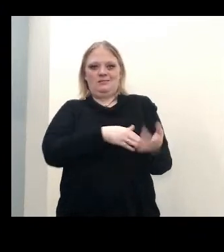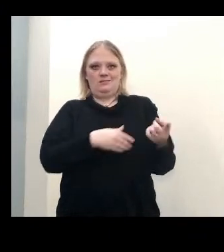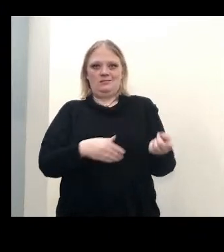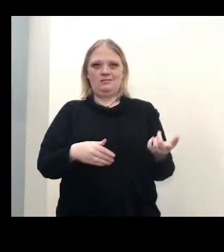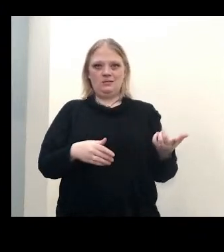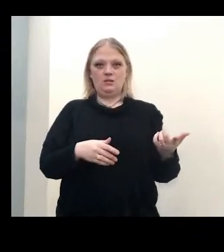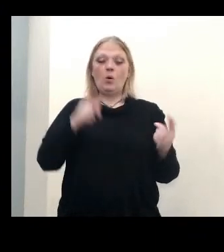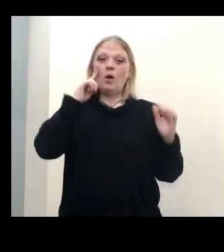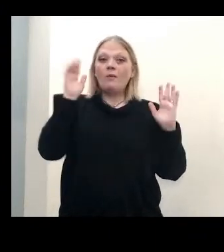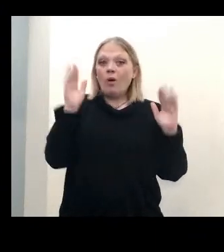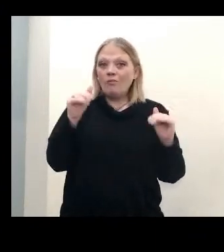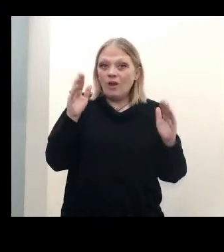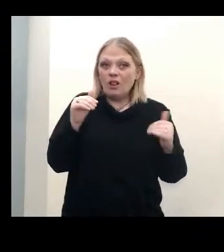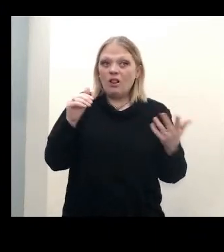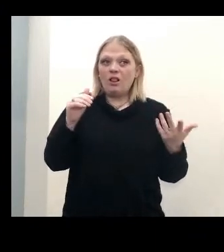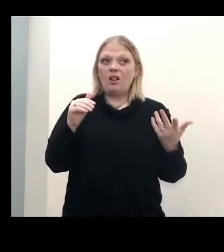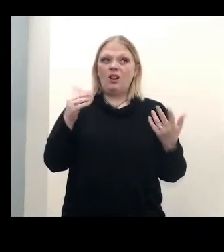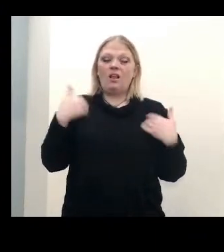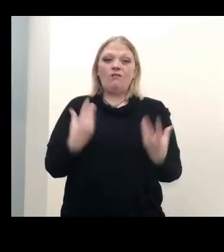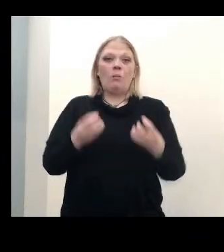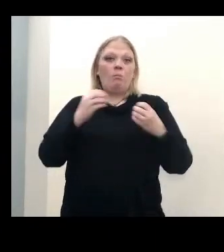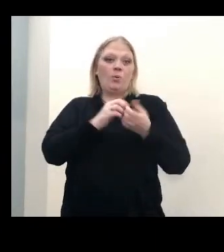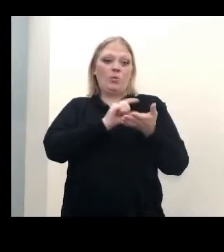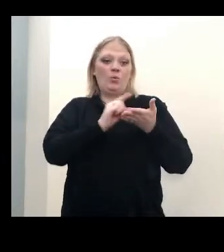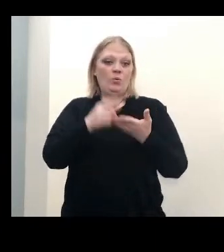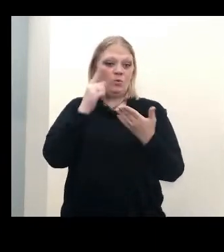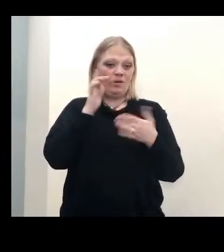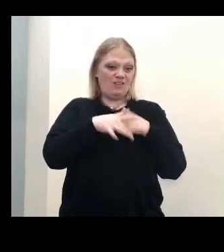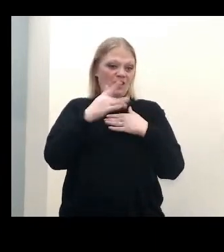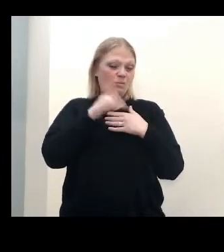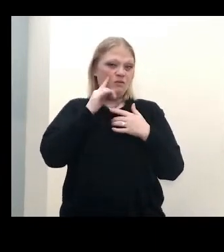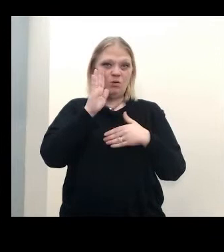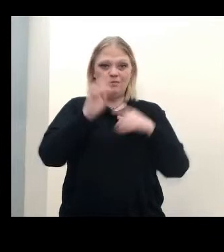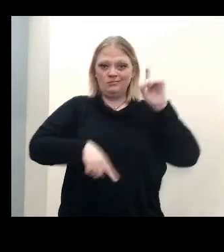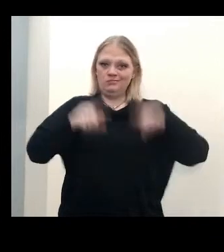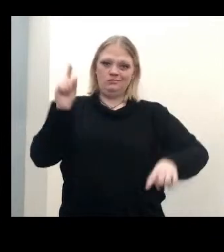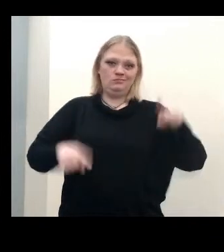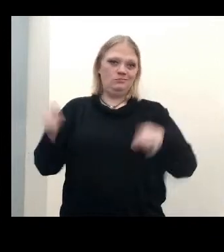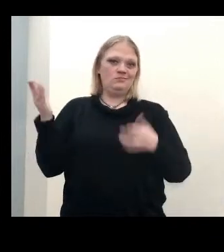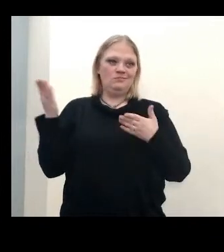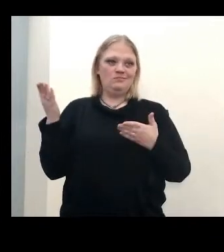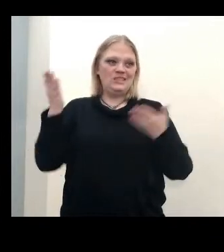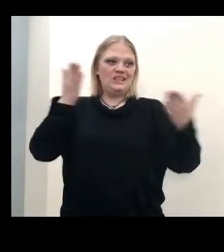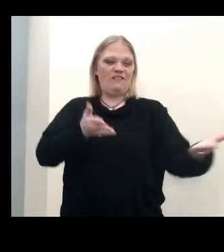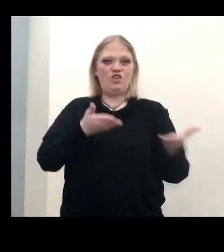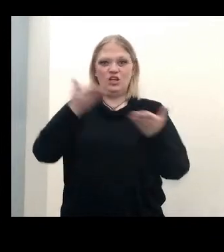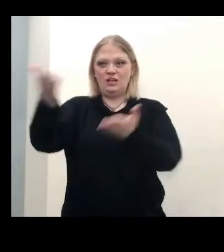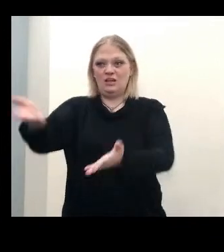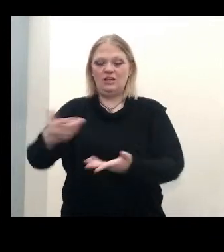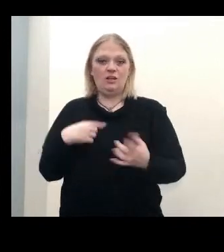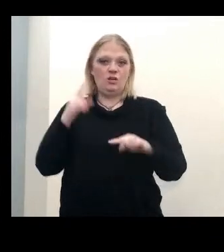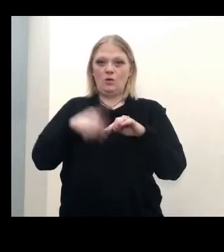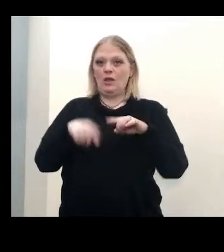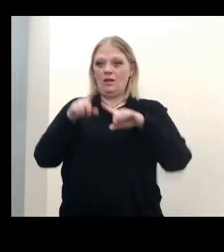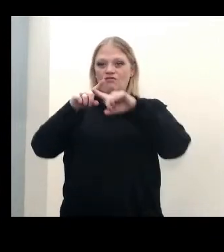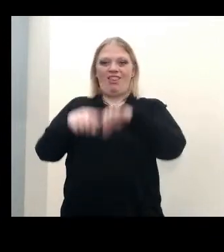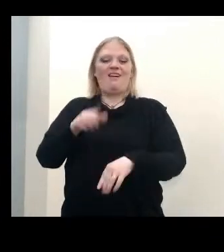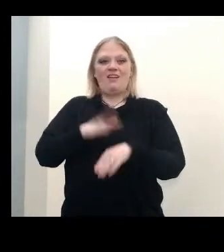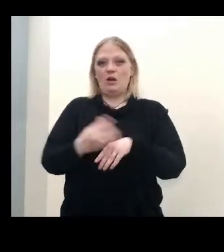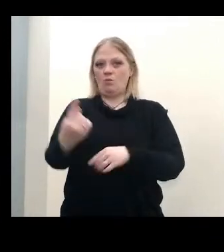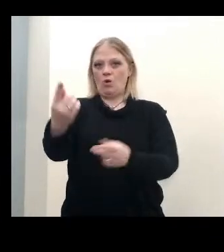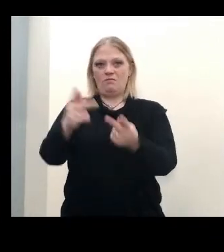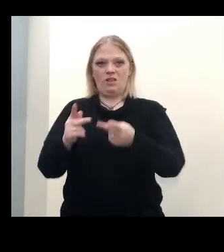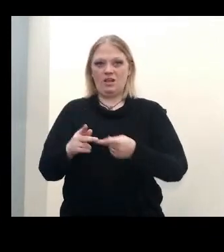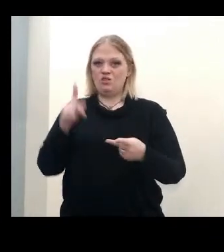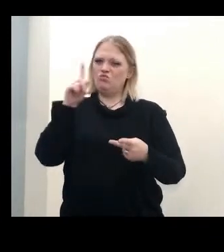hopeful that there will be more doses available for all different types of delivery. We know that you cannot rely on just one site. You